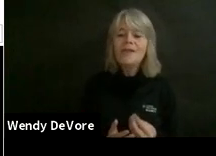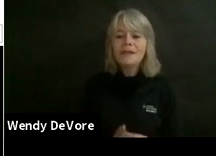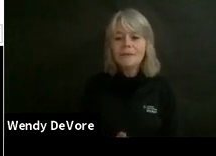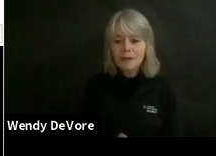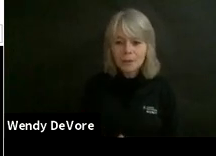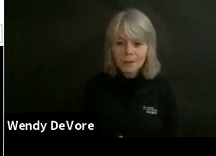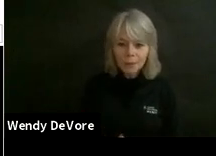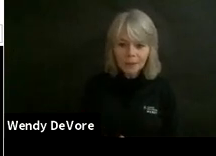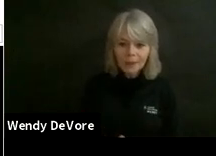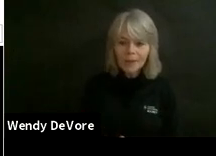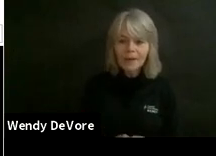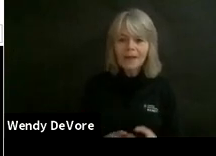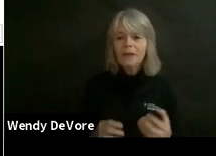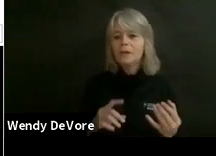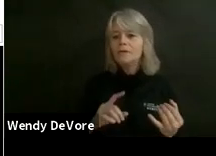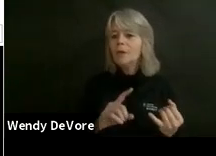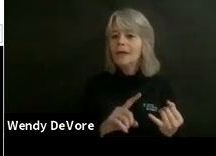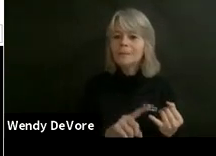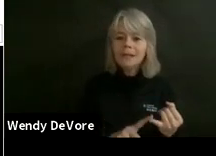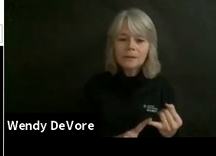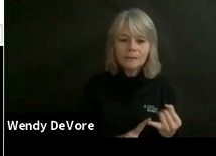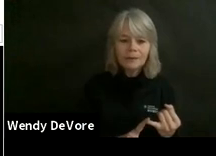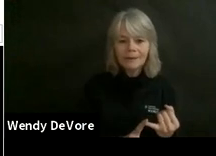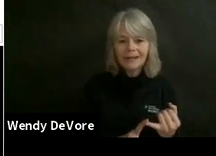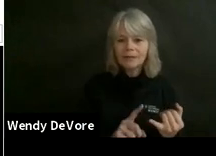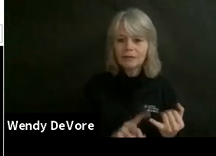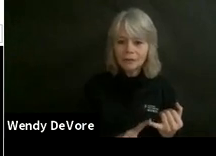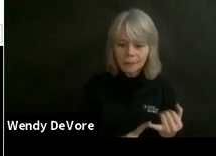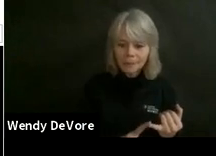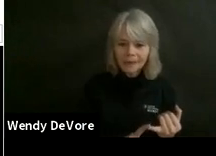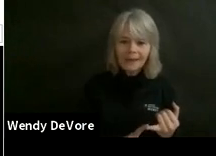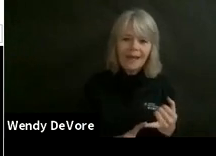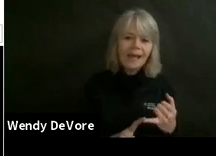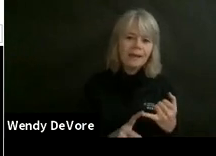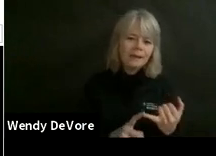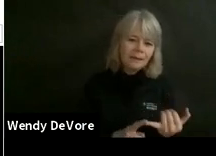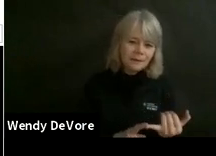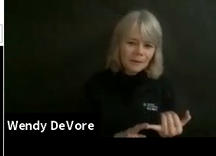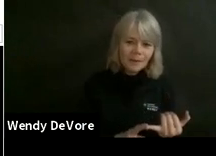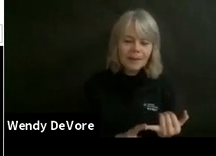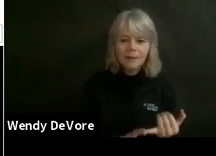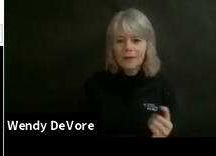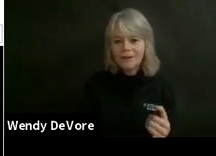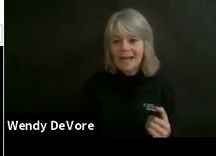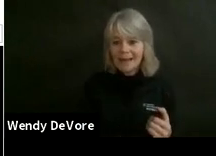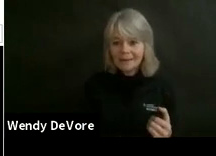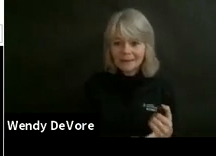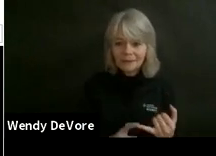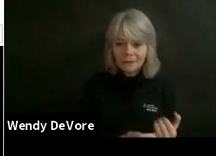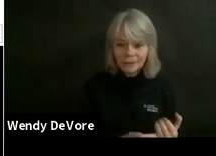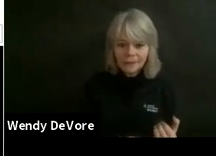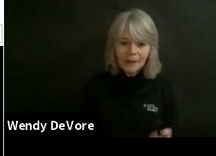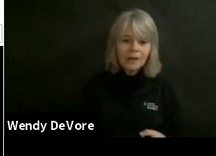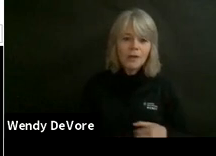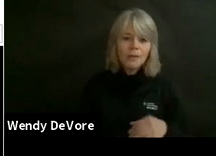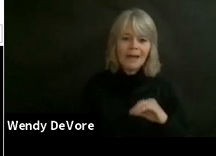of the individual you're working with. So if you're going to be using like zoom and typically in order to access